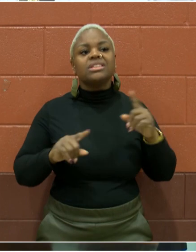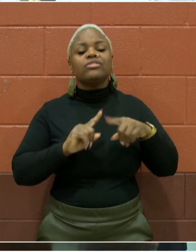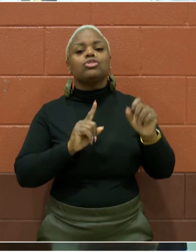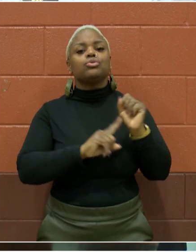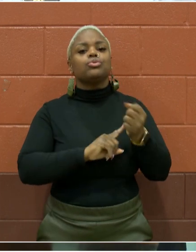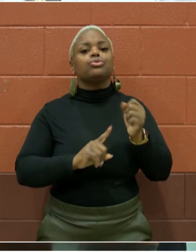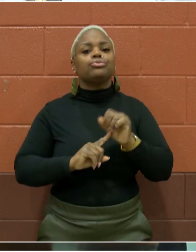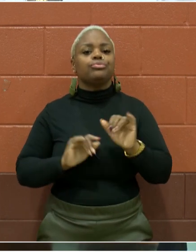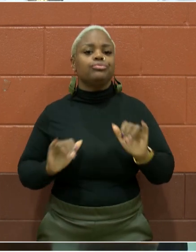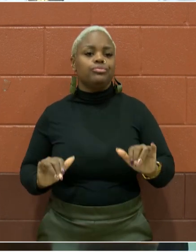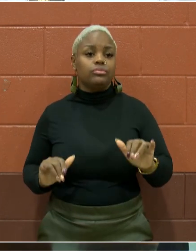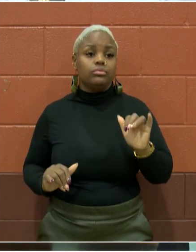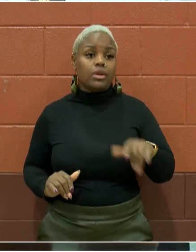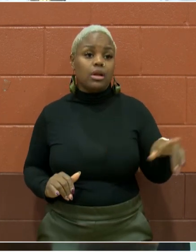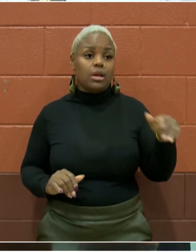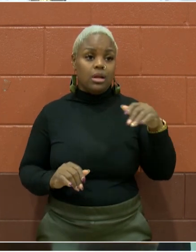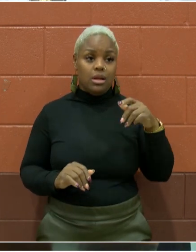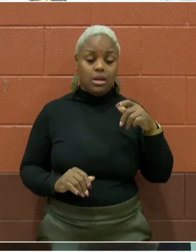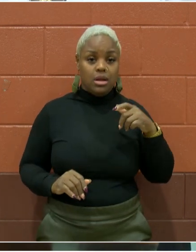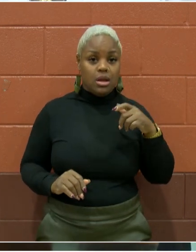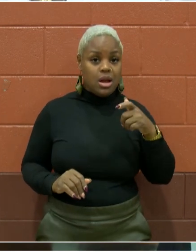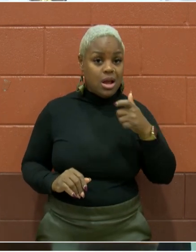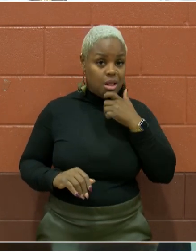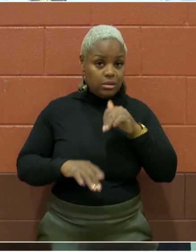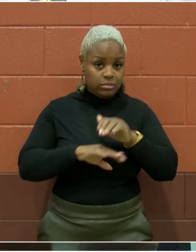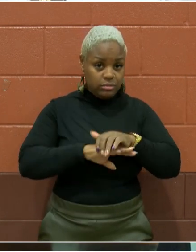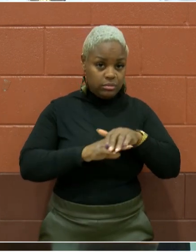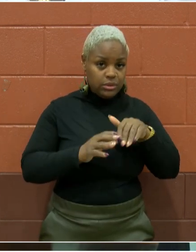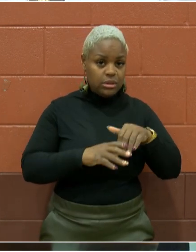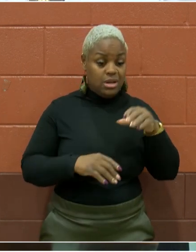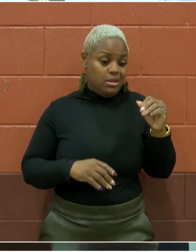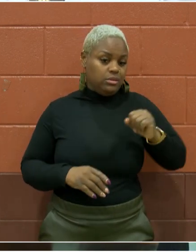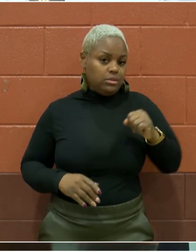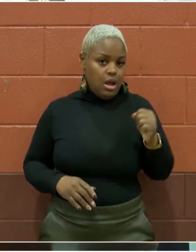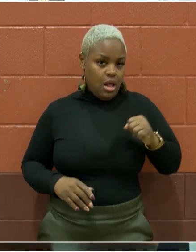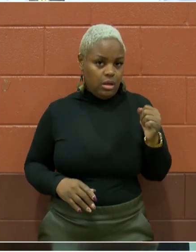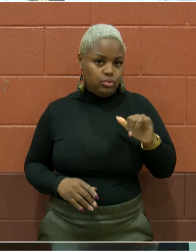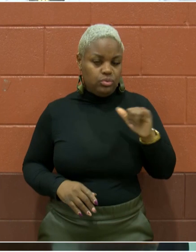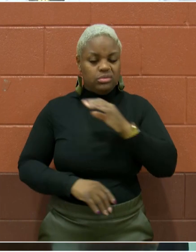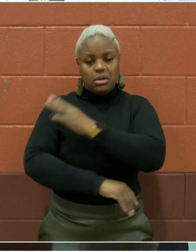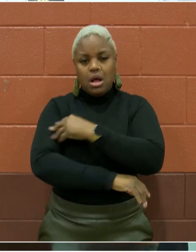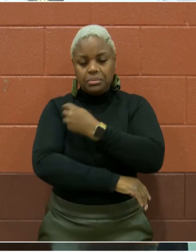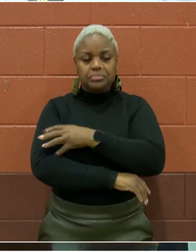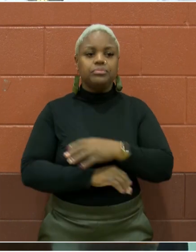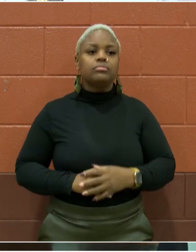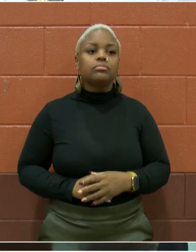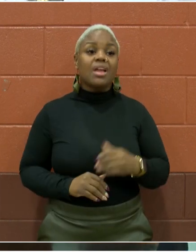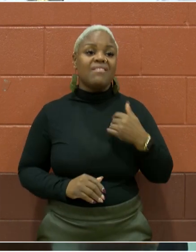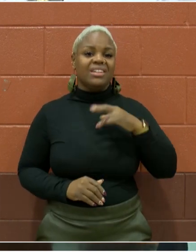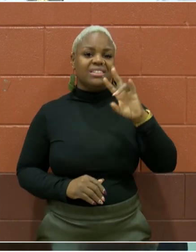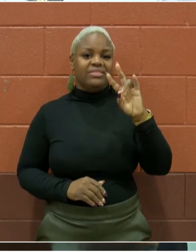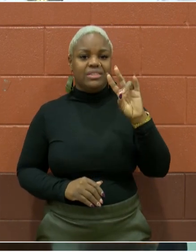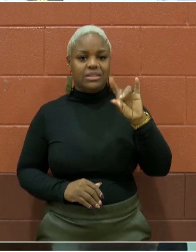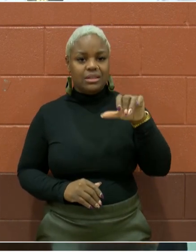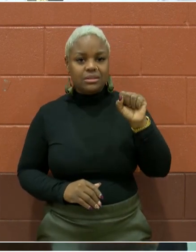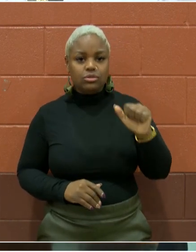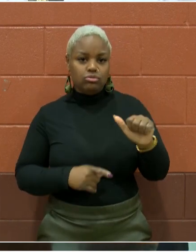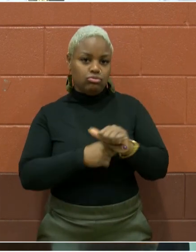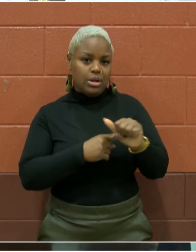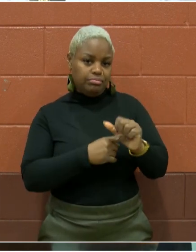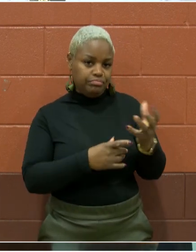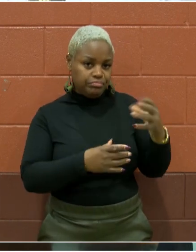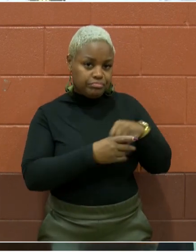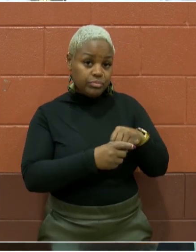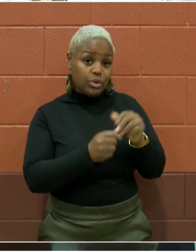Scotland, doing 7 pilot sites, spending days with the emergency service unit of the